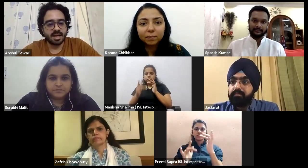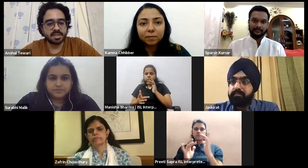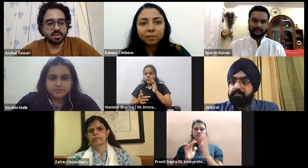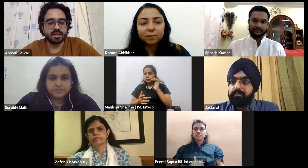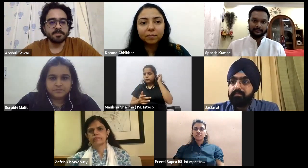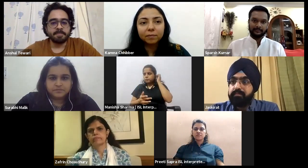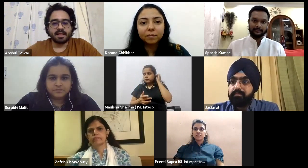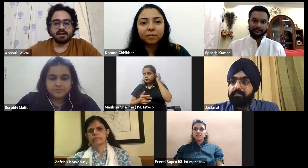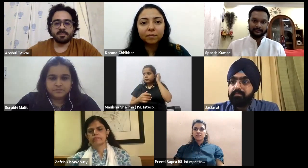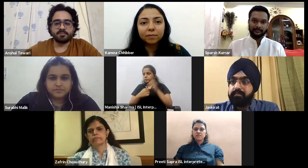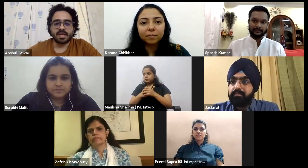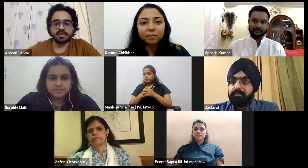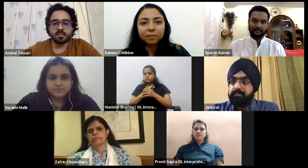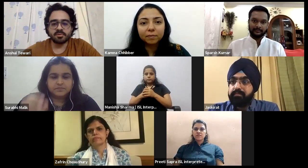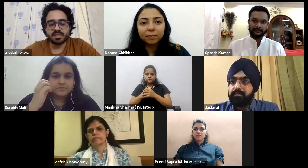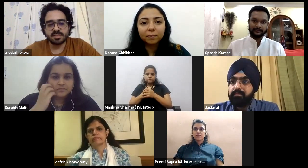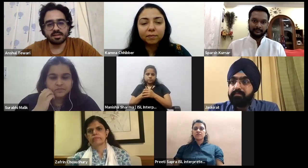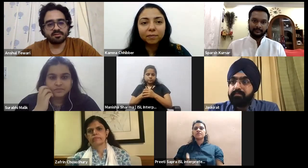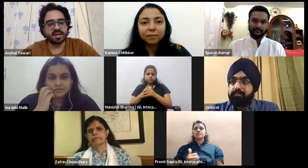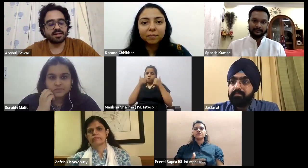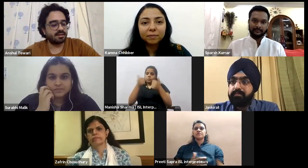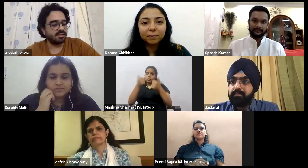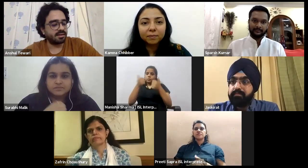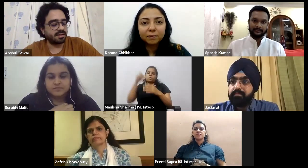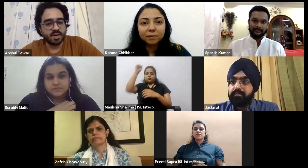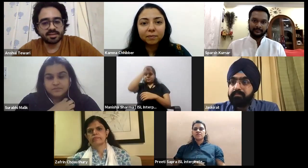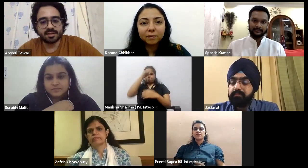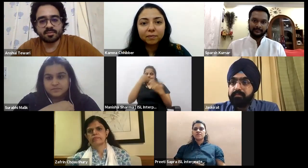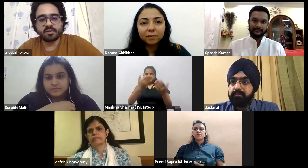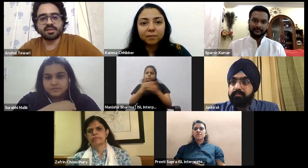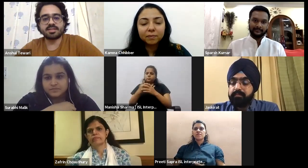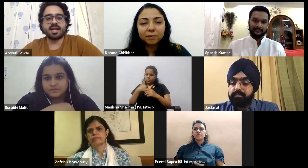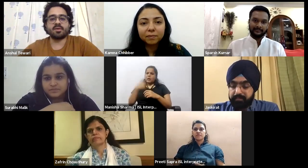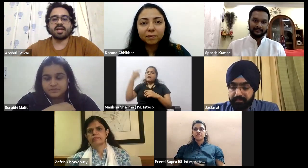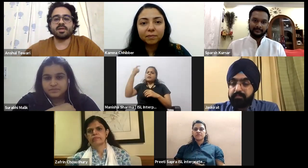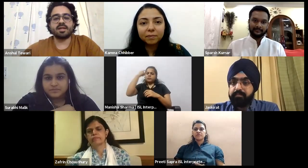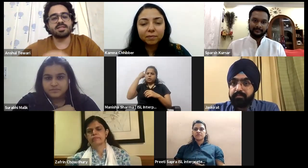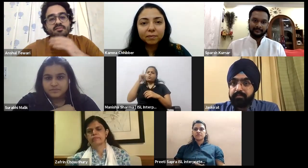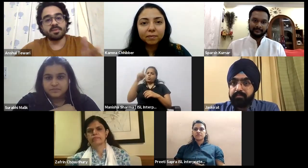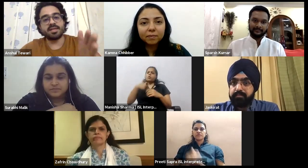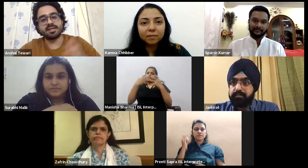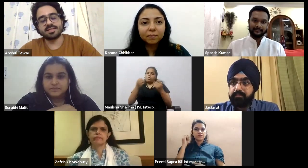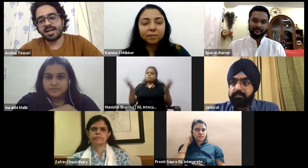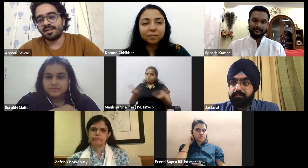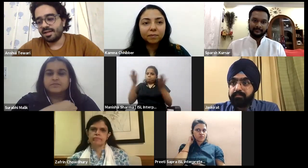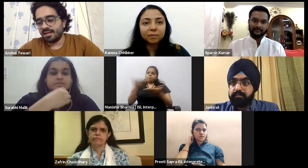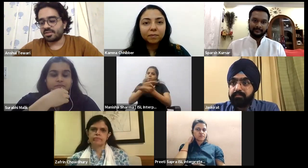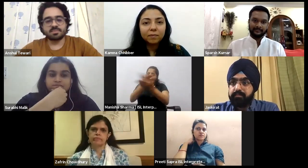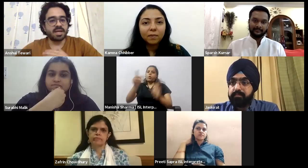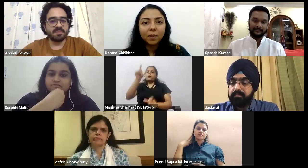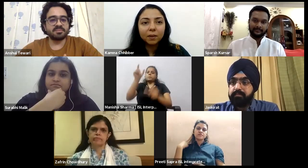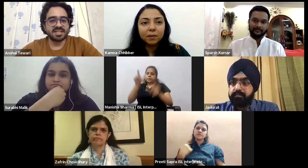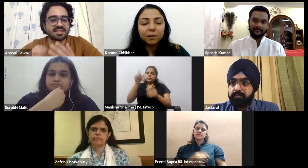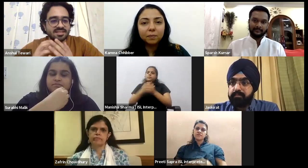Yeah, absolutely. Thank you so much for that, Jaskirat. In fact, I think one of the things that I would like to encourage everybody is that